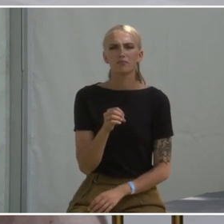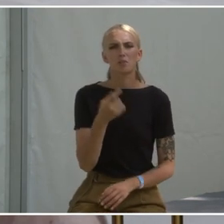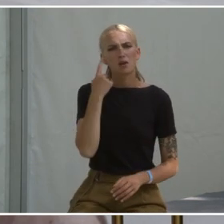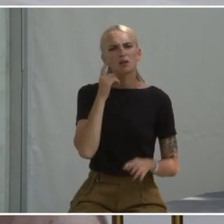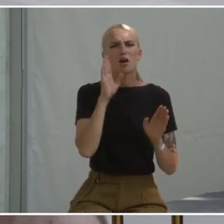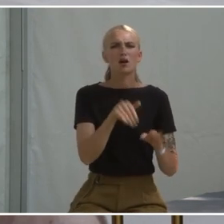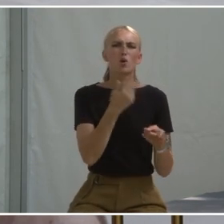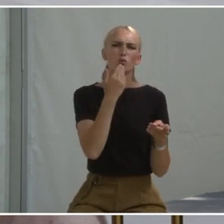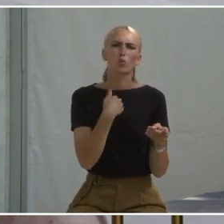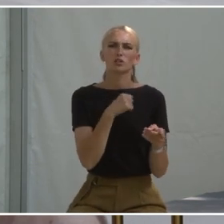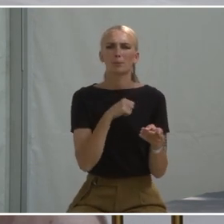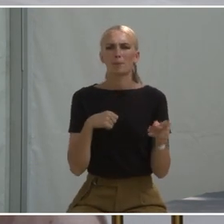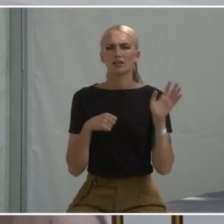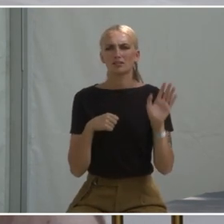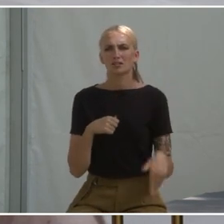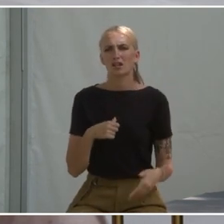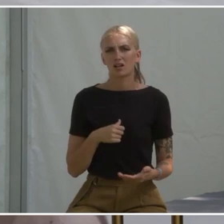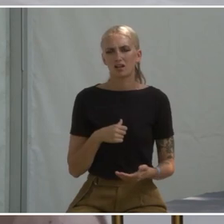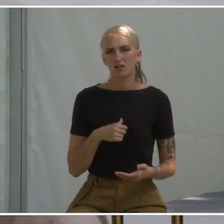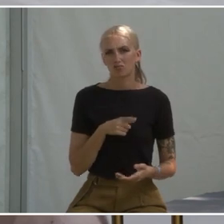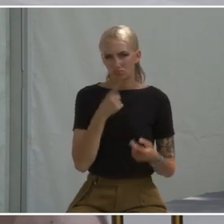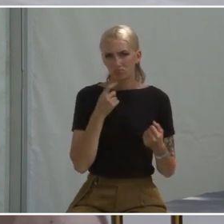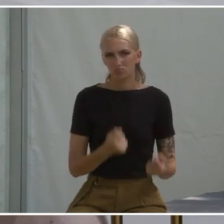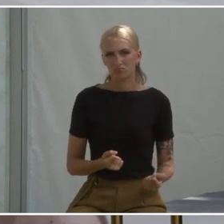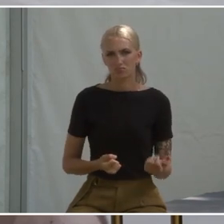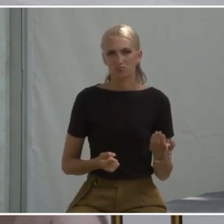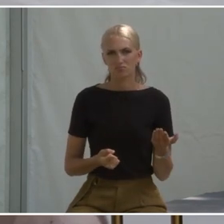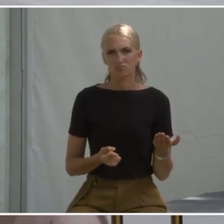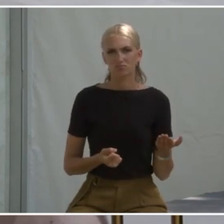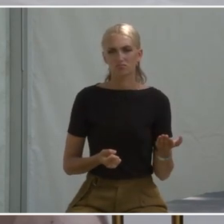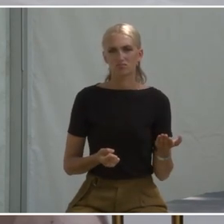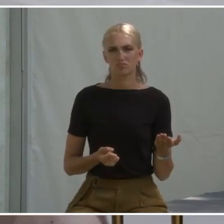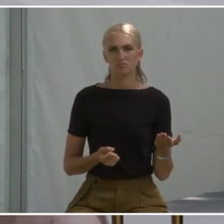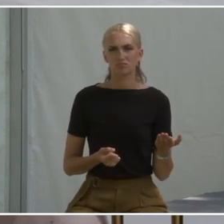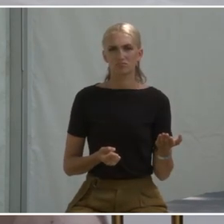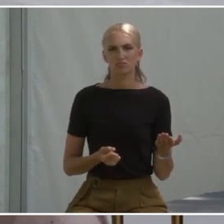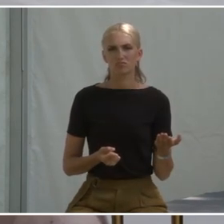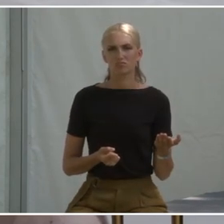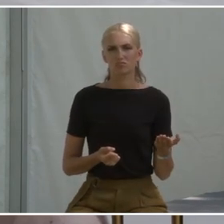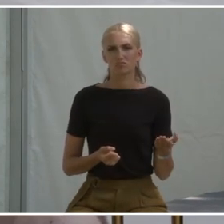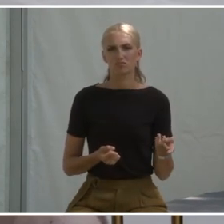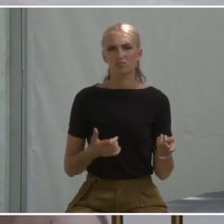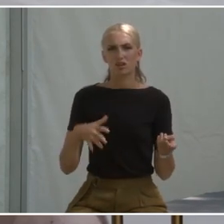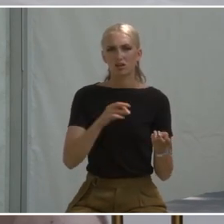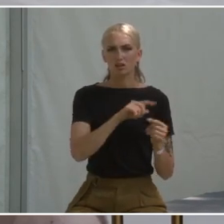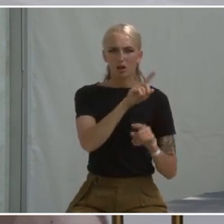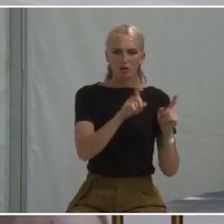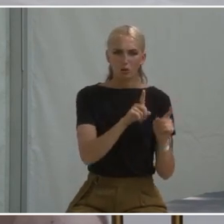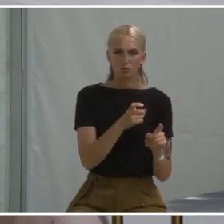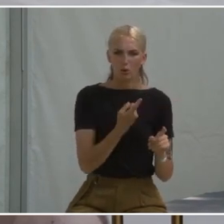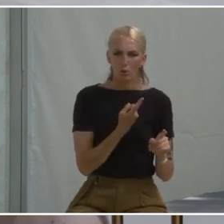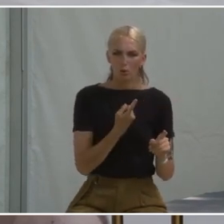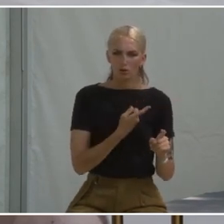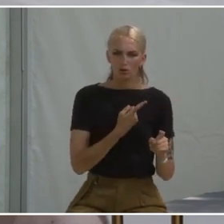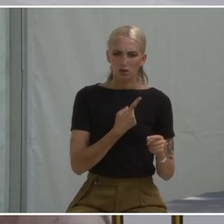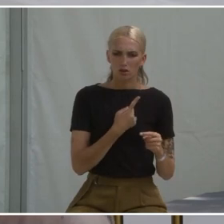themselves, because I think it's a really, really hard place to stand if you have to bear all those questions yourself. So I really